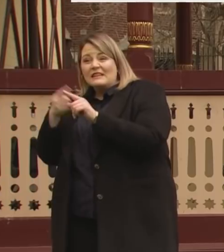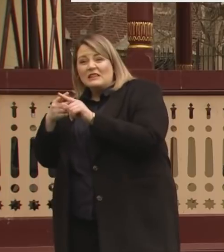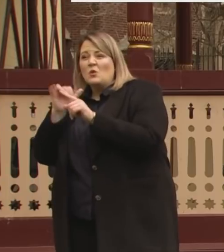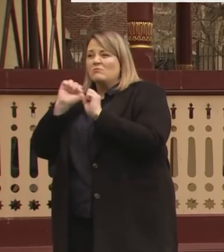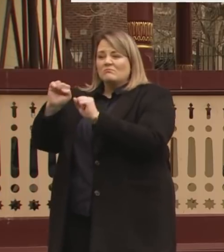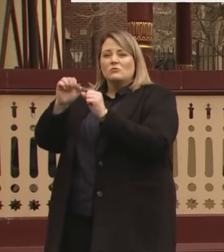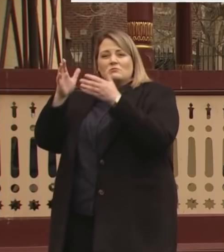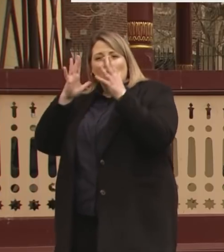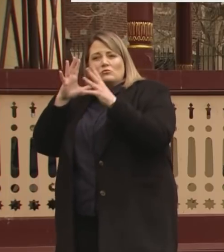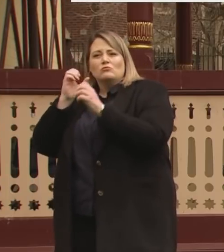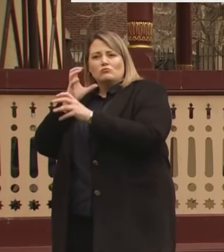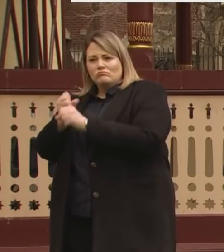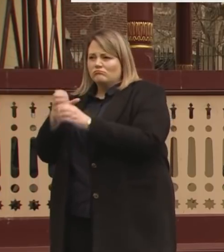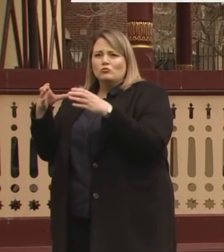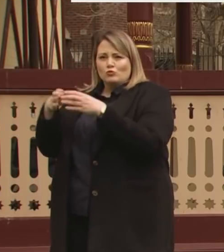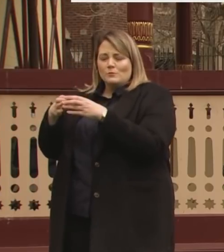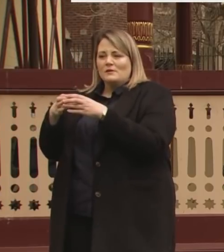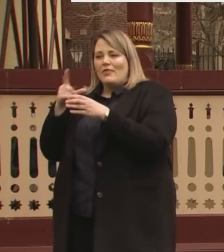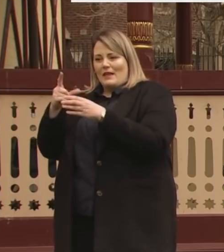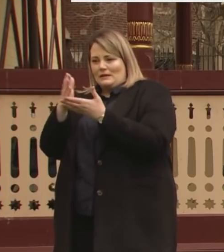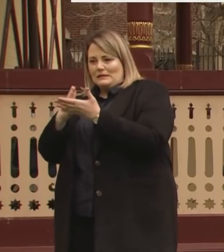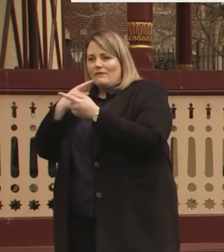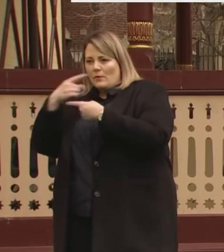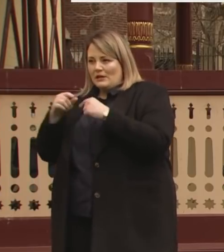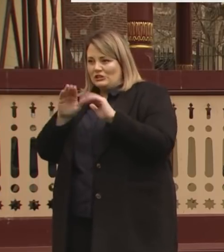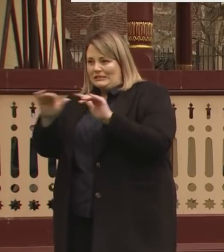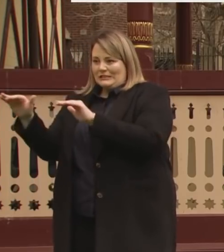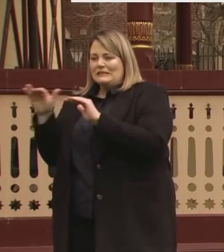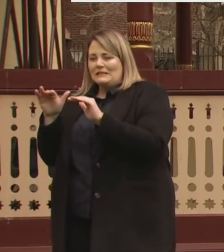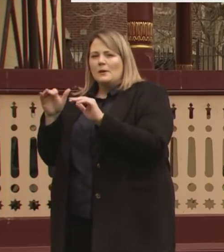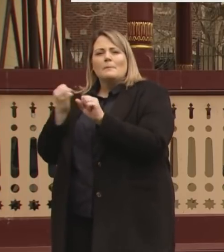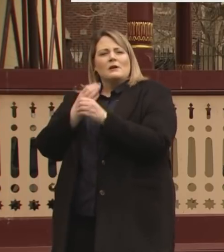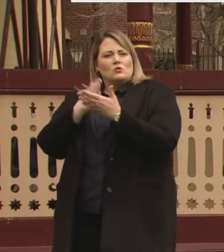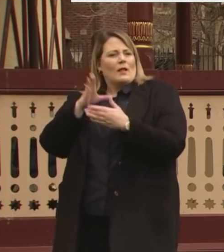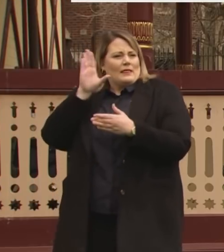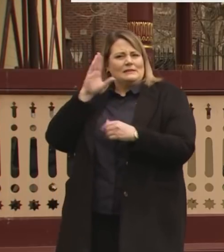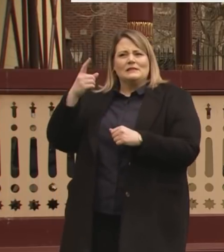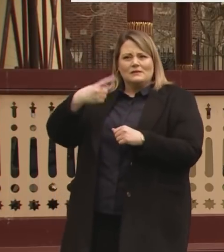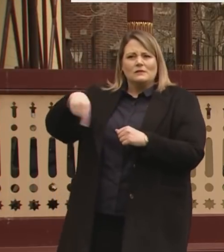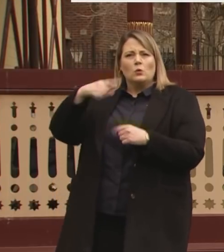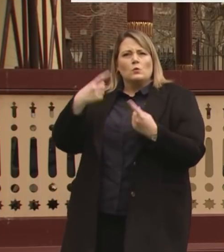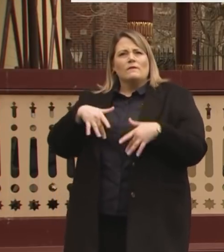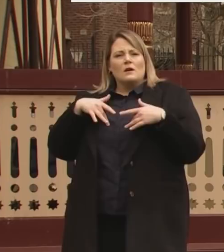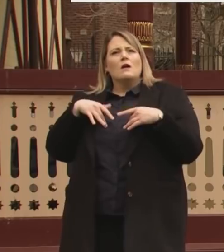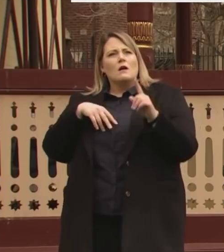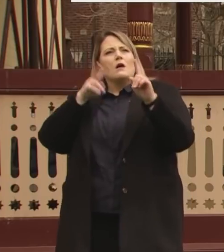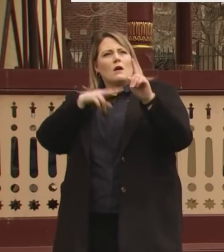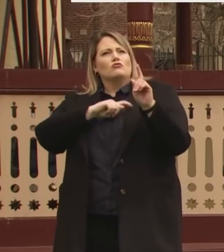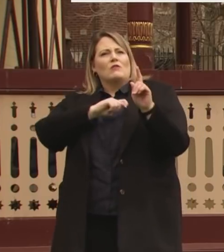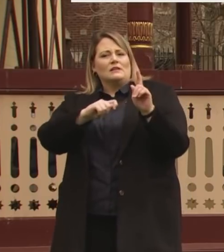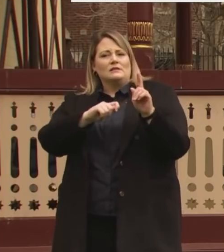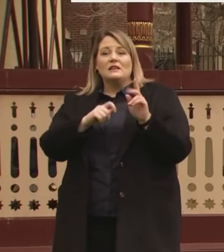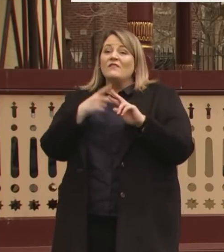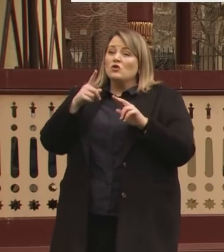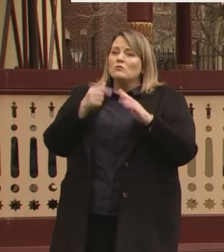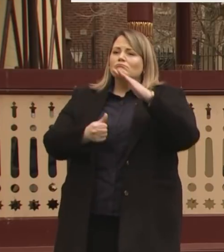You reaching out to those around you, to those who trust you, and with your ability to share trusted